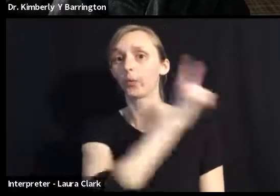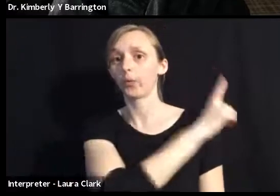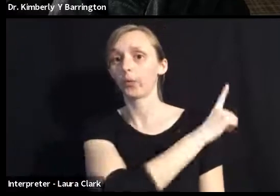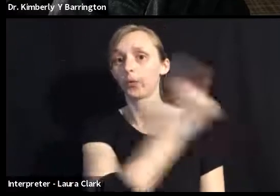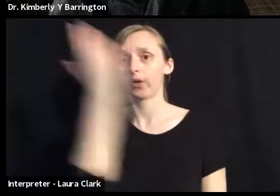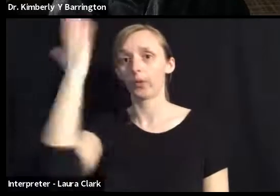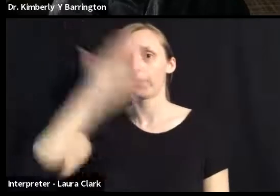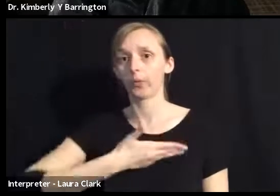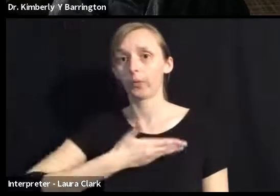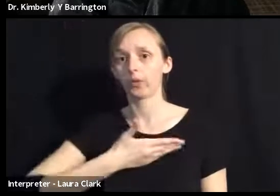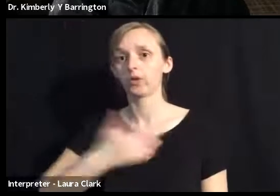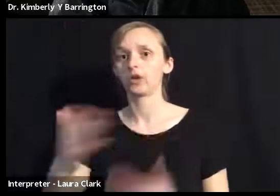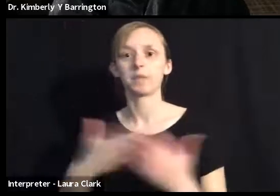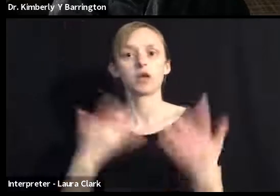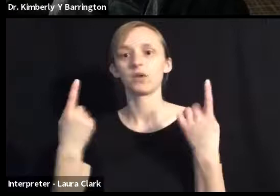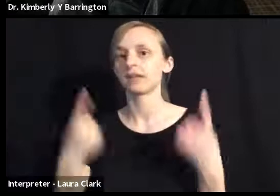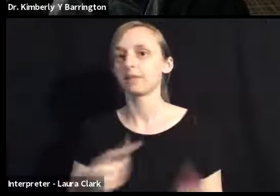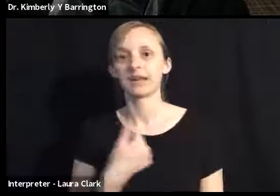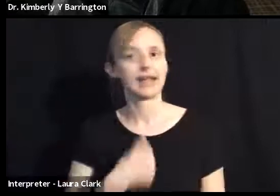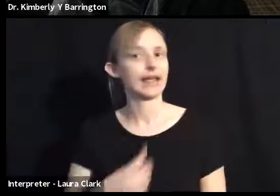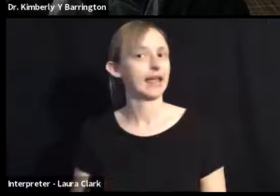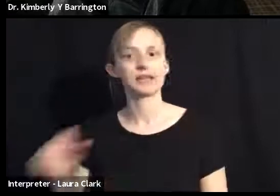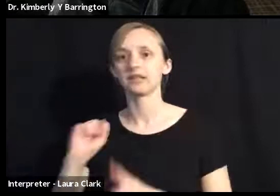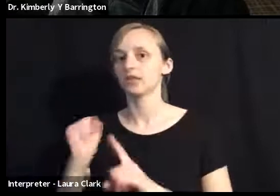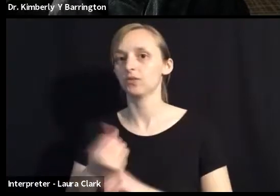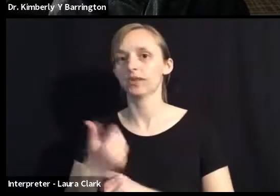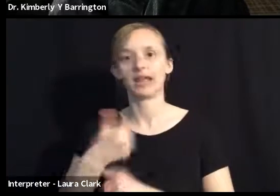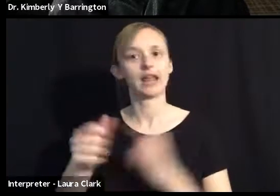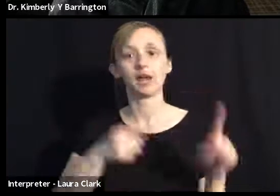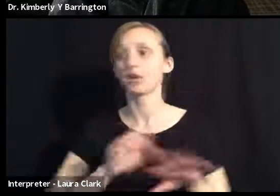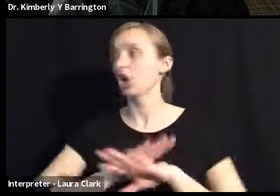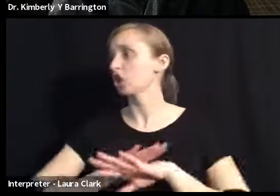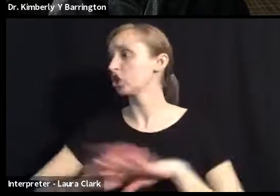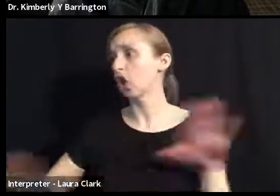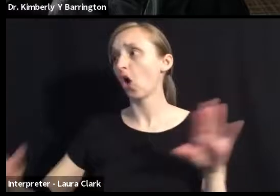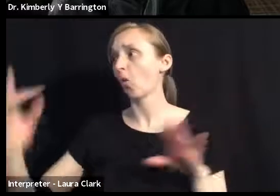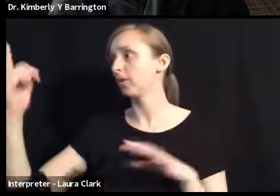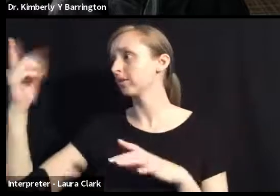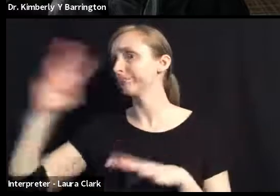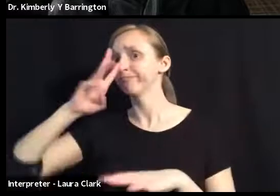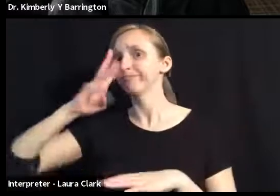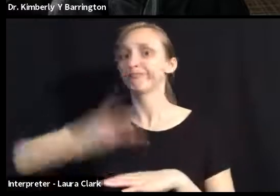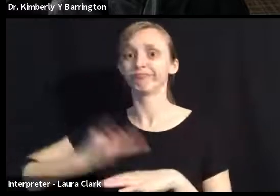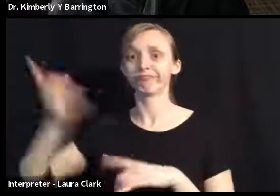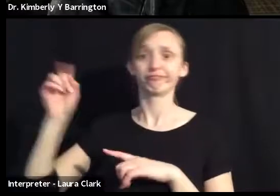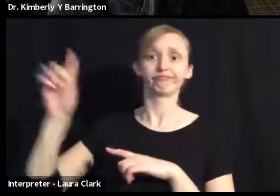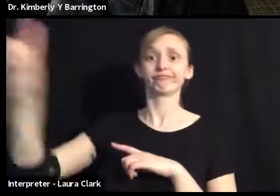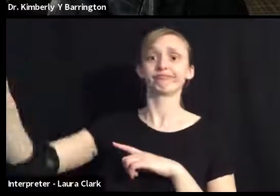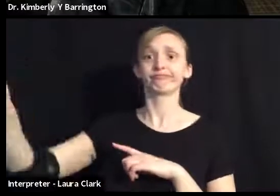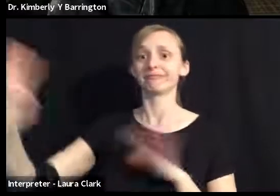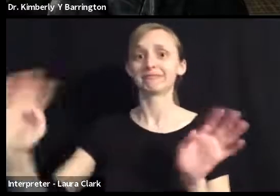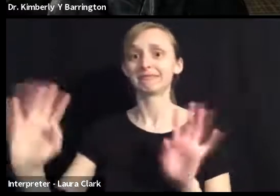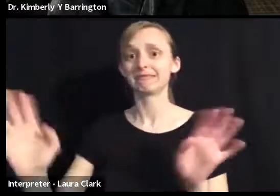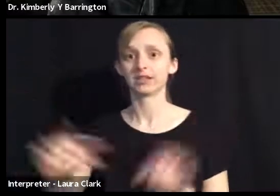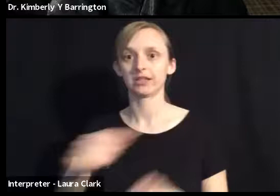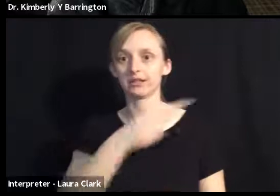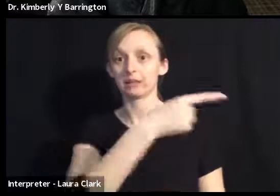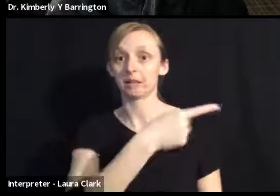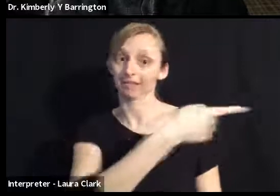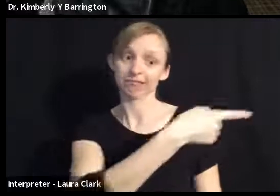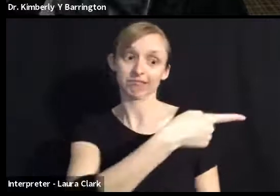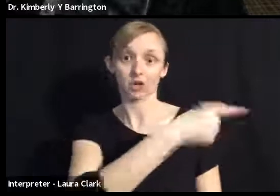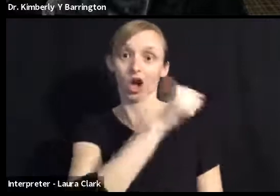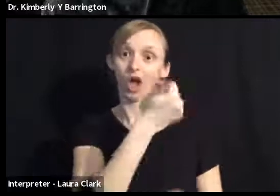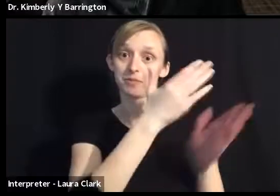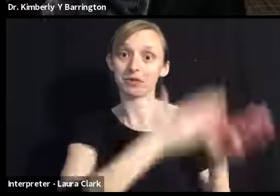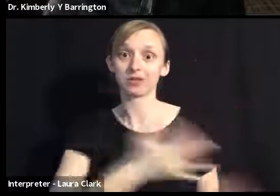any circumstance, any situation. Do not pass me by, please. Not me. Somebody else maybe, but not me. So